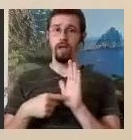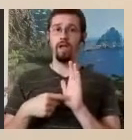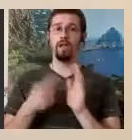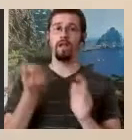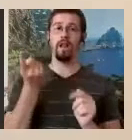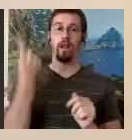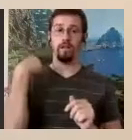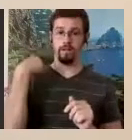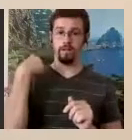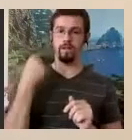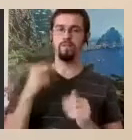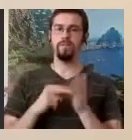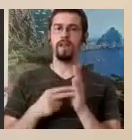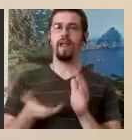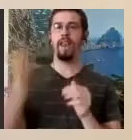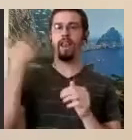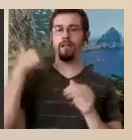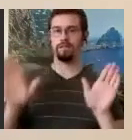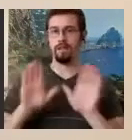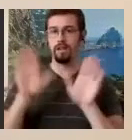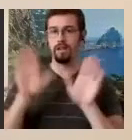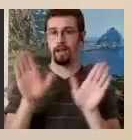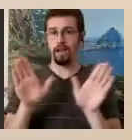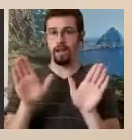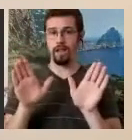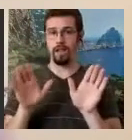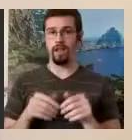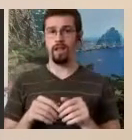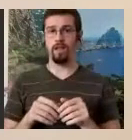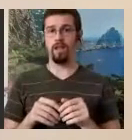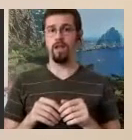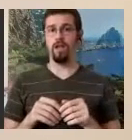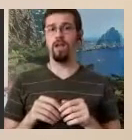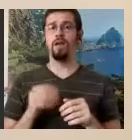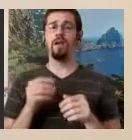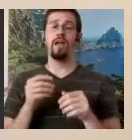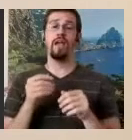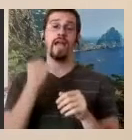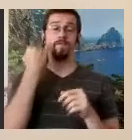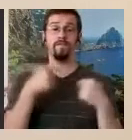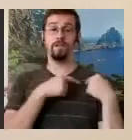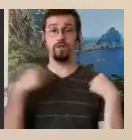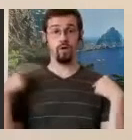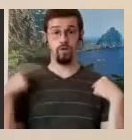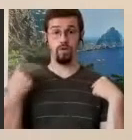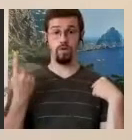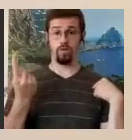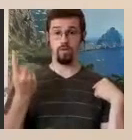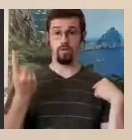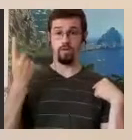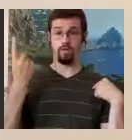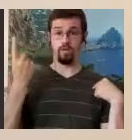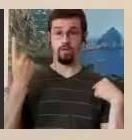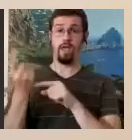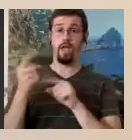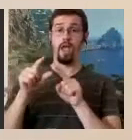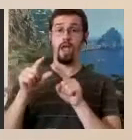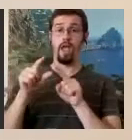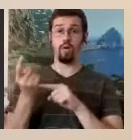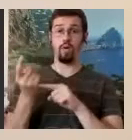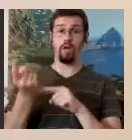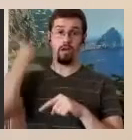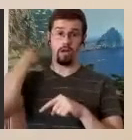where we say last Sunday, and we used to sign it with just the shoulder glyph, the handshake glyph, and the arrow. But then there was